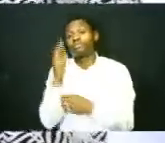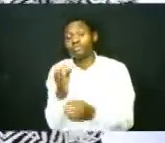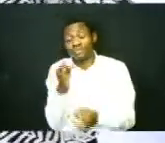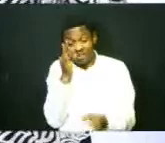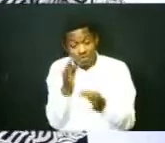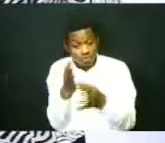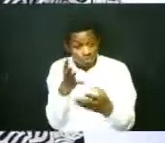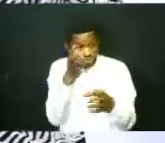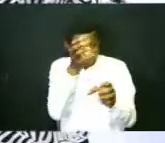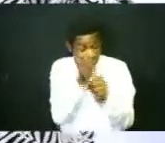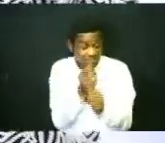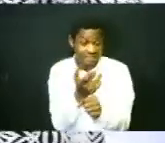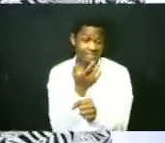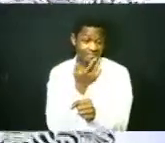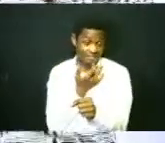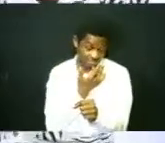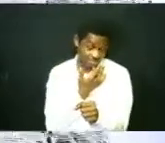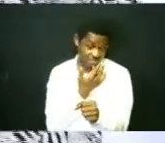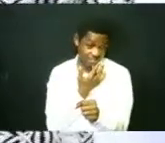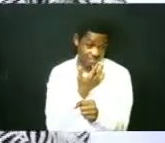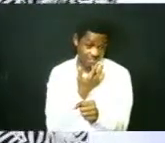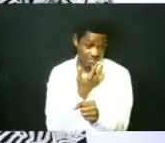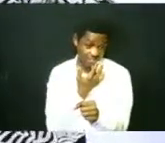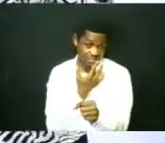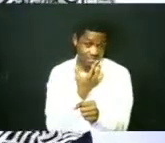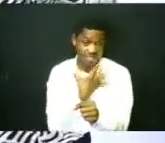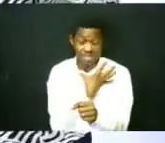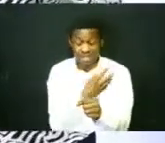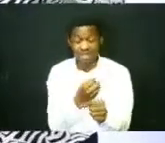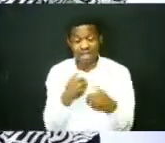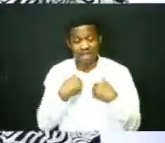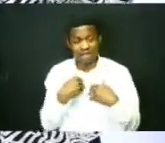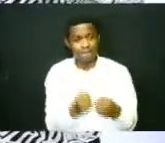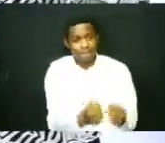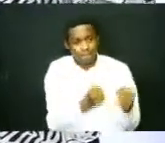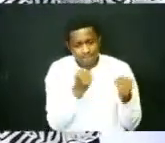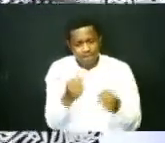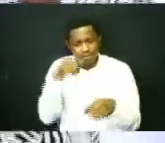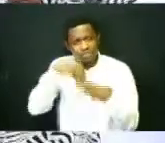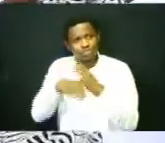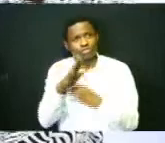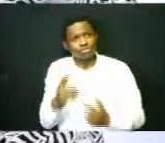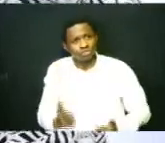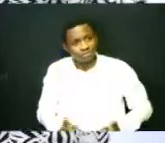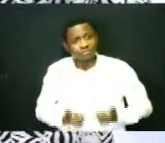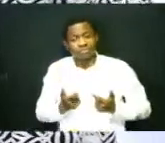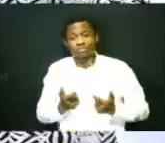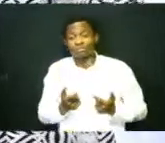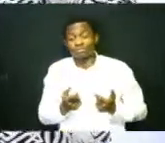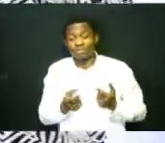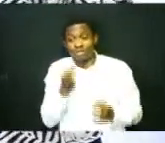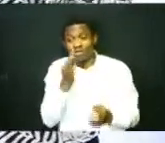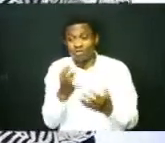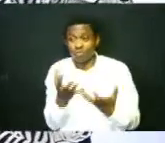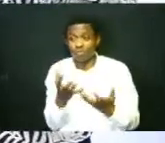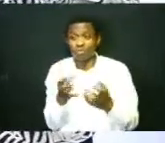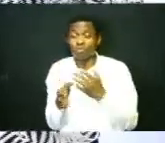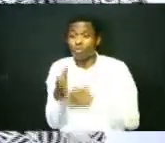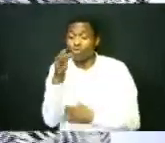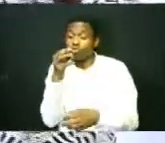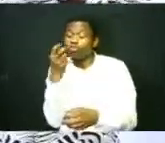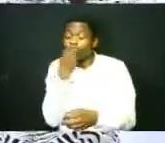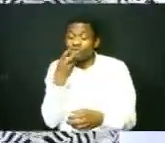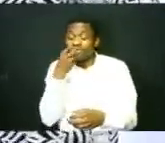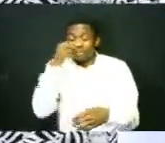receive favor. And have divine power in your life. Now on your to me. If you want God to speak into your